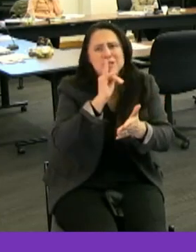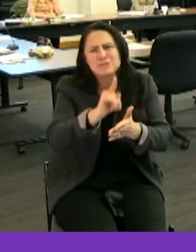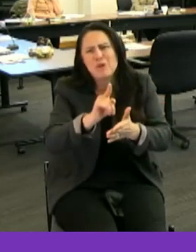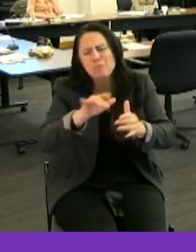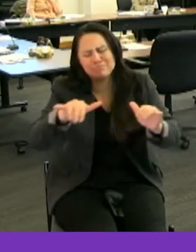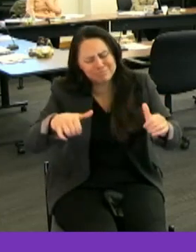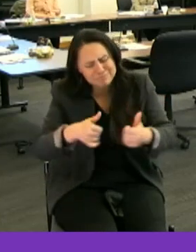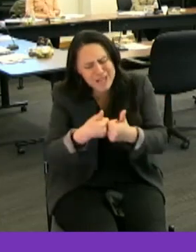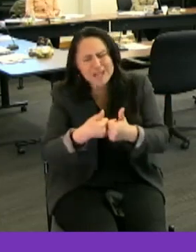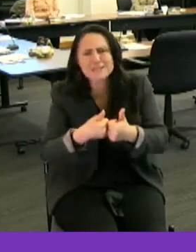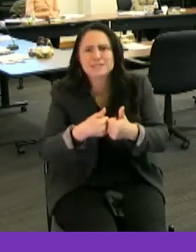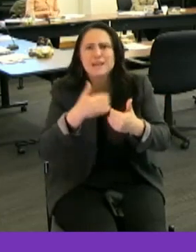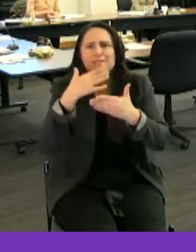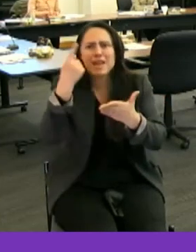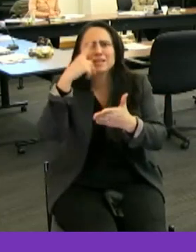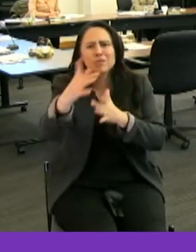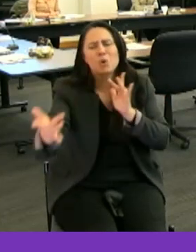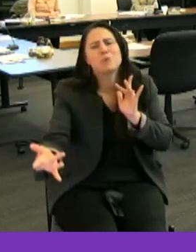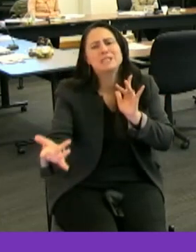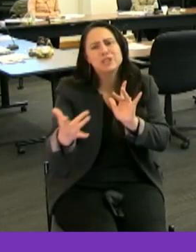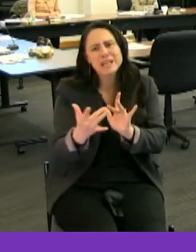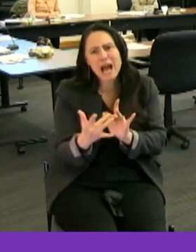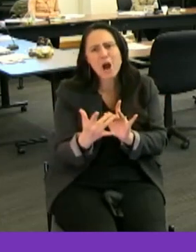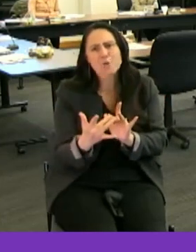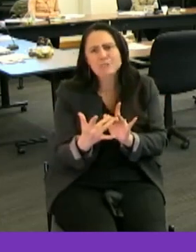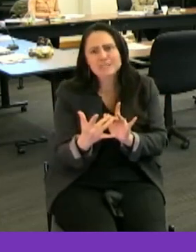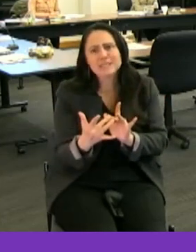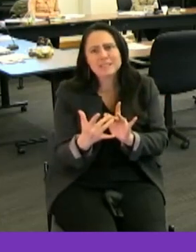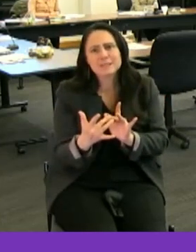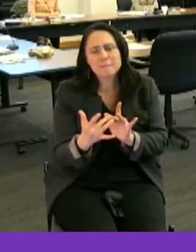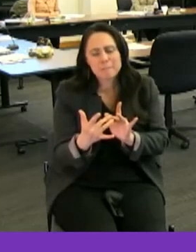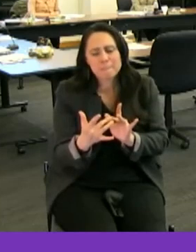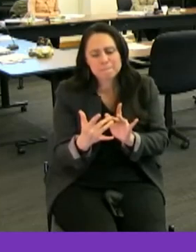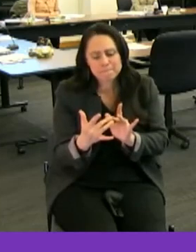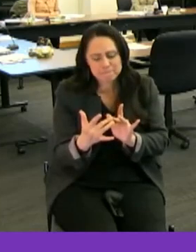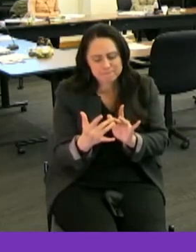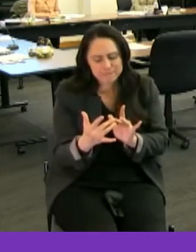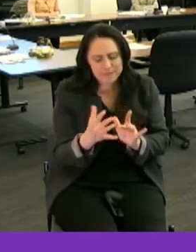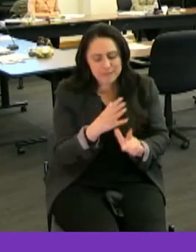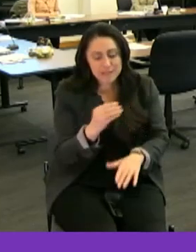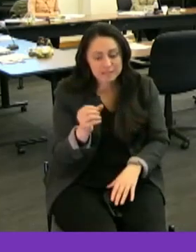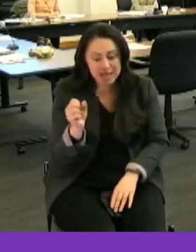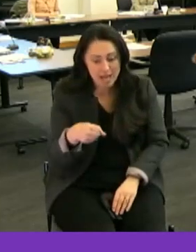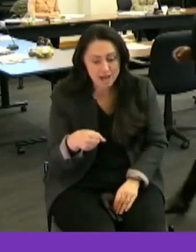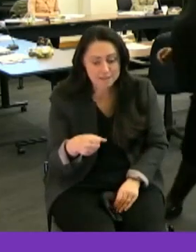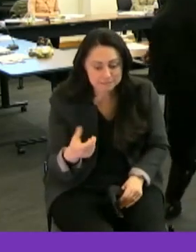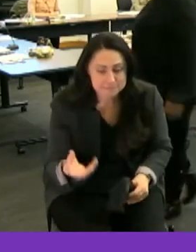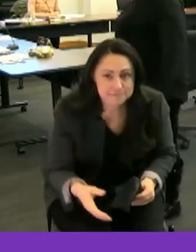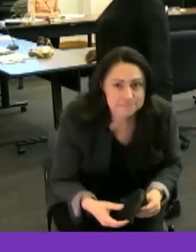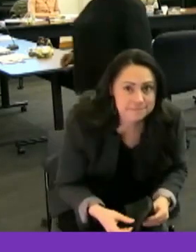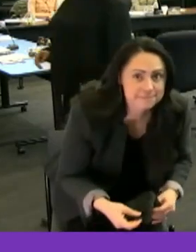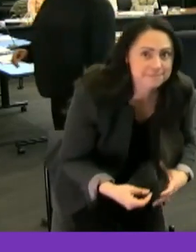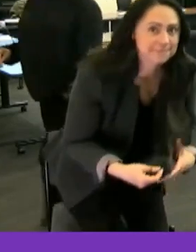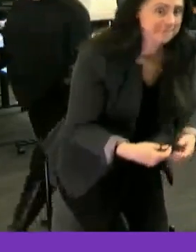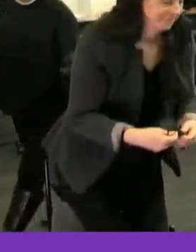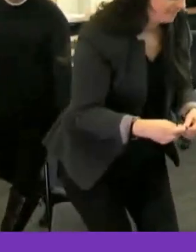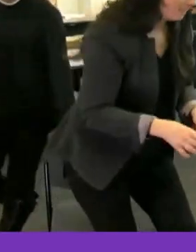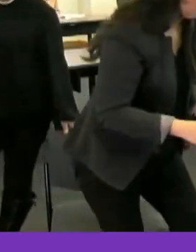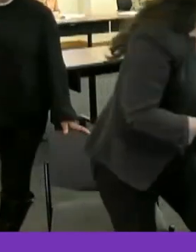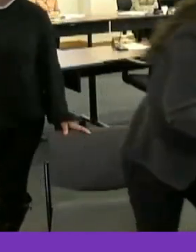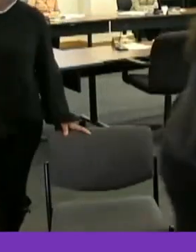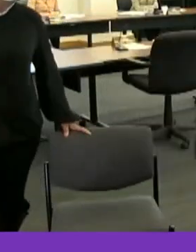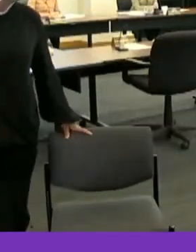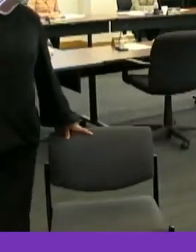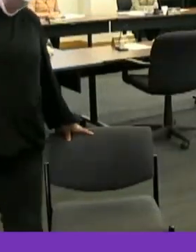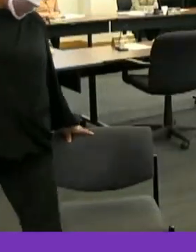me. Thanks for reaching out. And yeah, I mean, I'm glad we offer a lot of